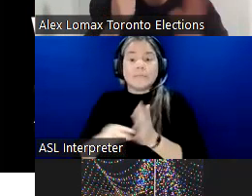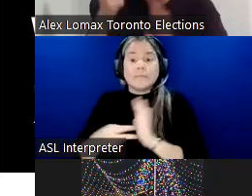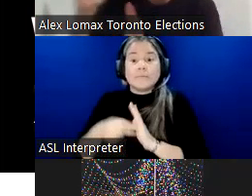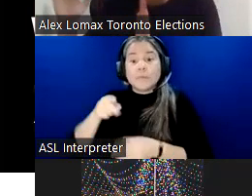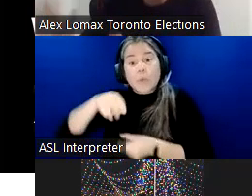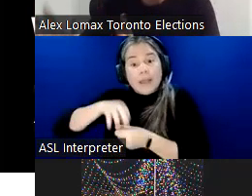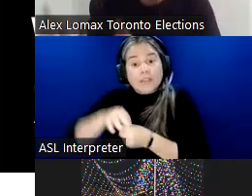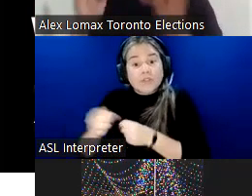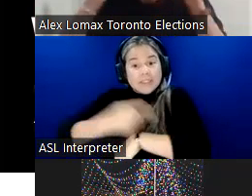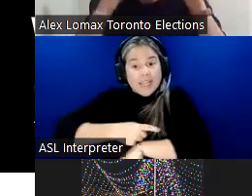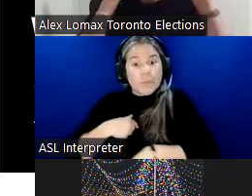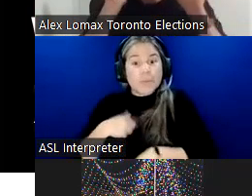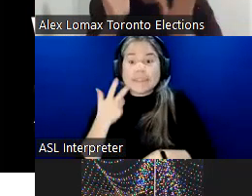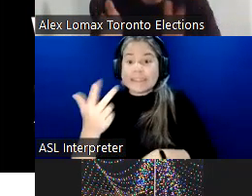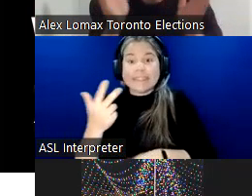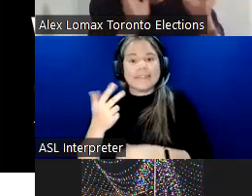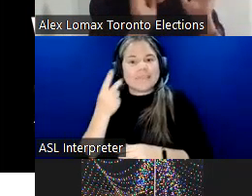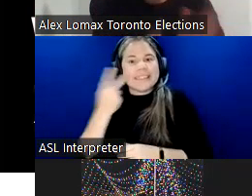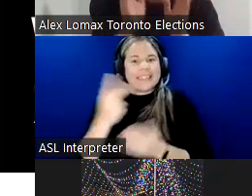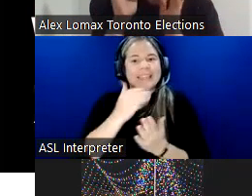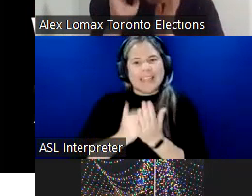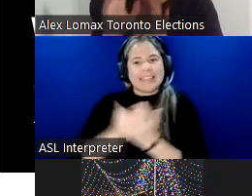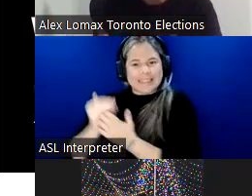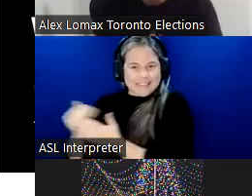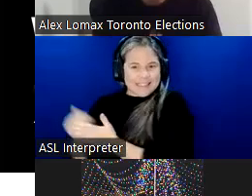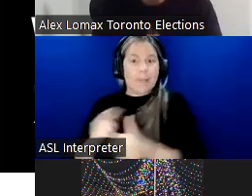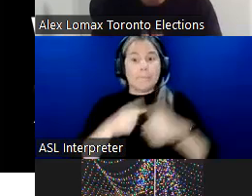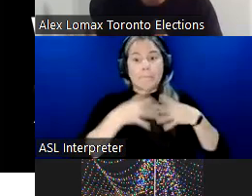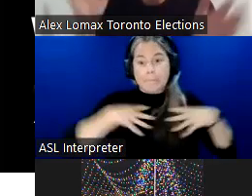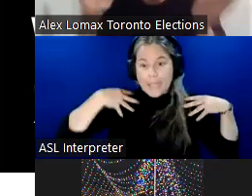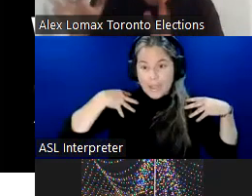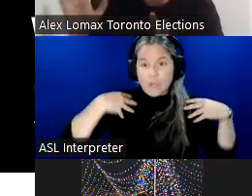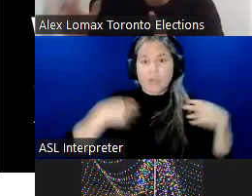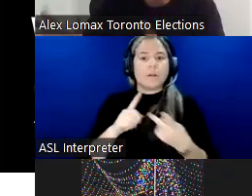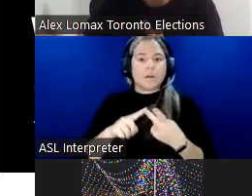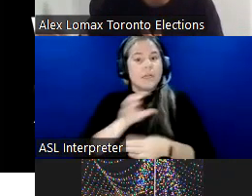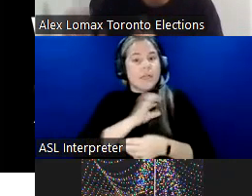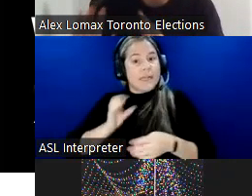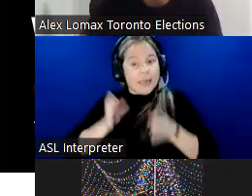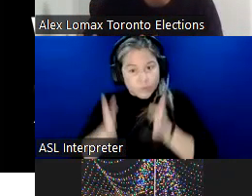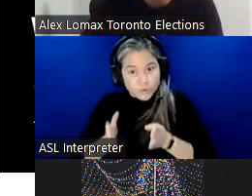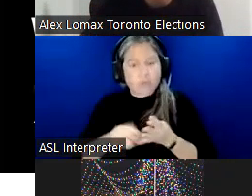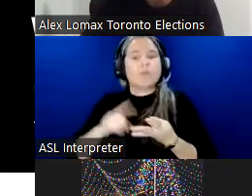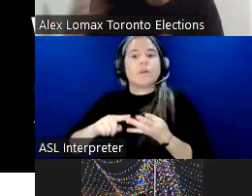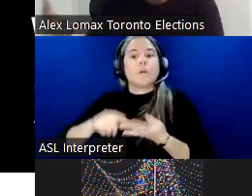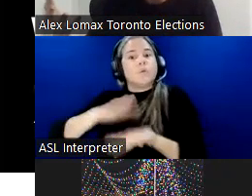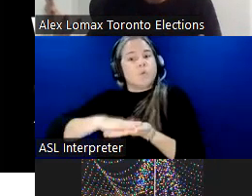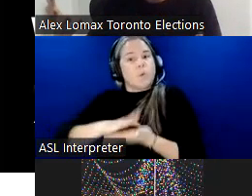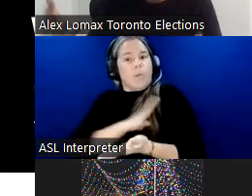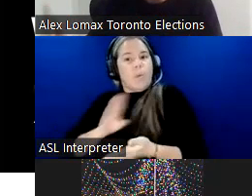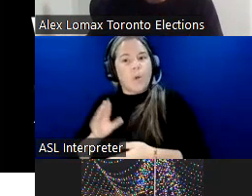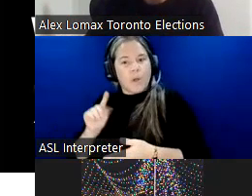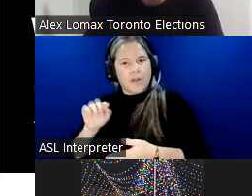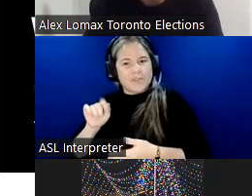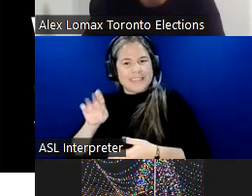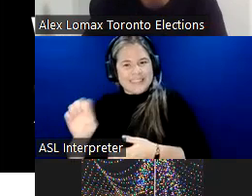3 different lists of people. That's the councillor, the mayor, and the school board trustee. So that's one to bear in mind. A lot of people are kind of taken